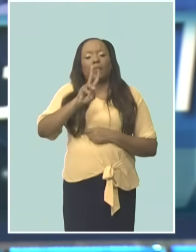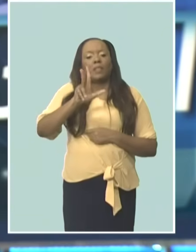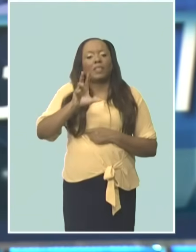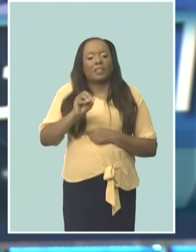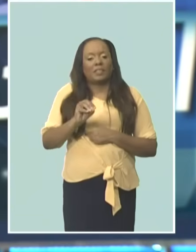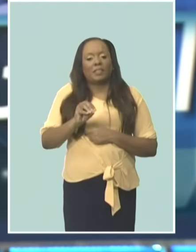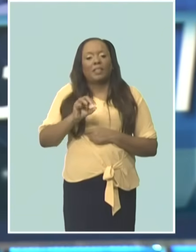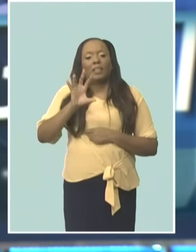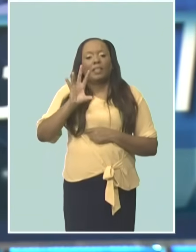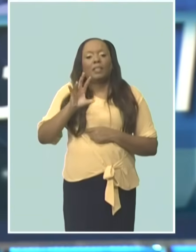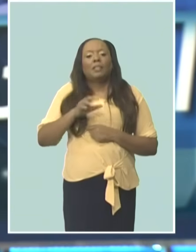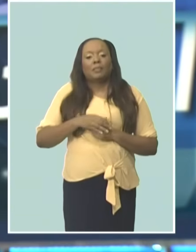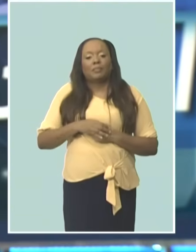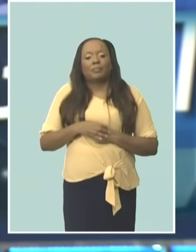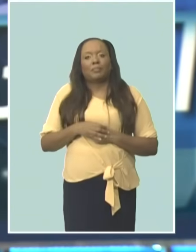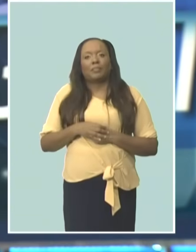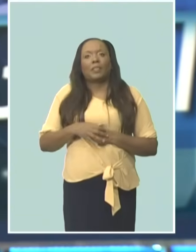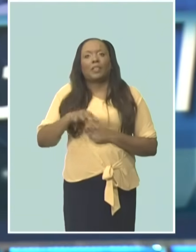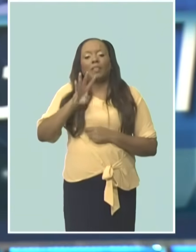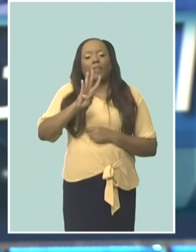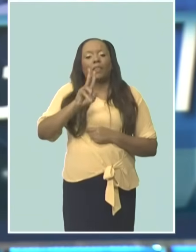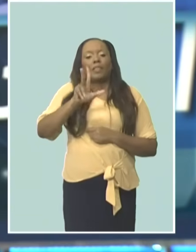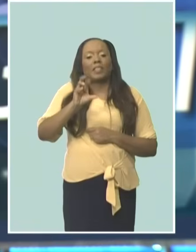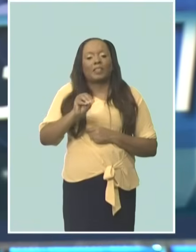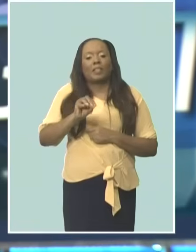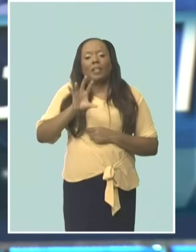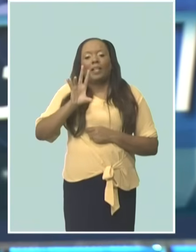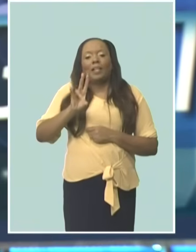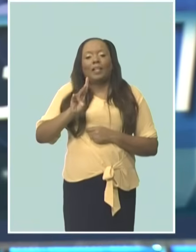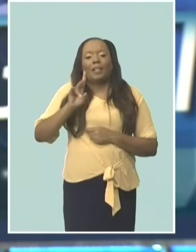430, that is. So use this number,